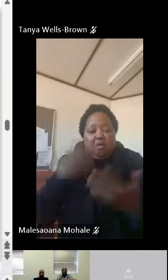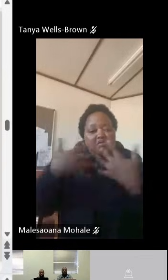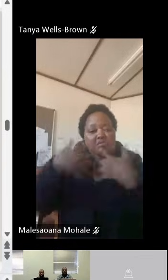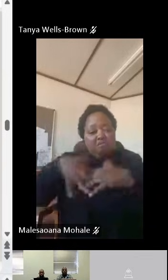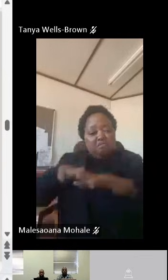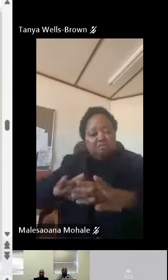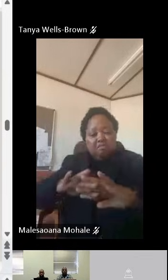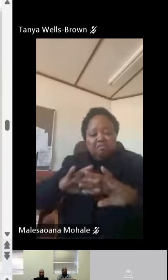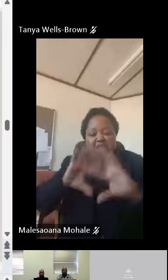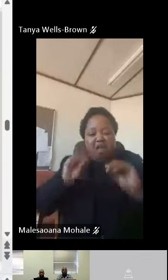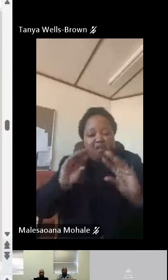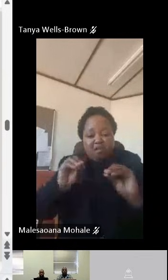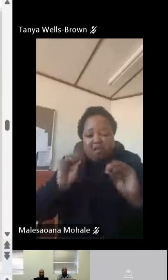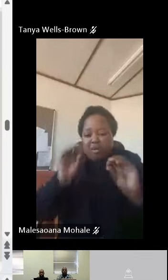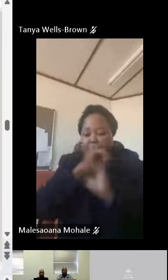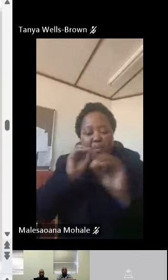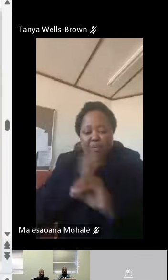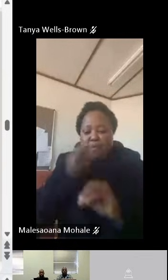with disabilities.